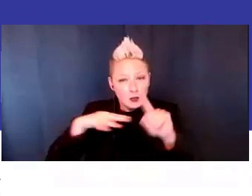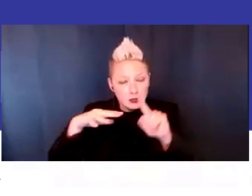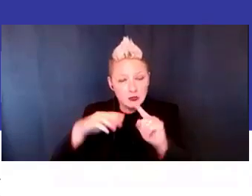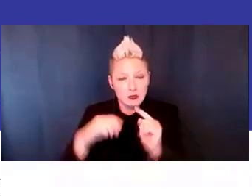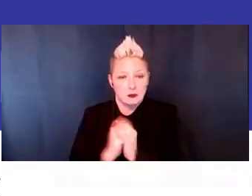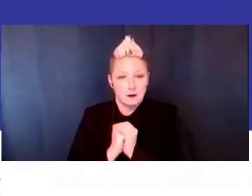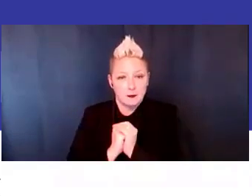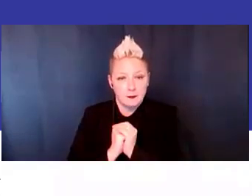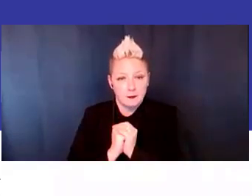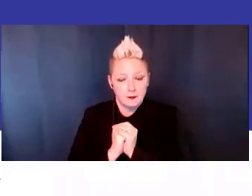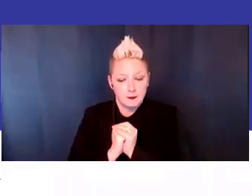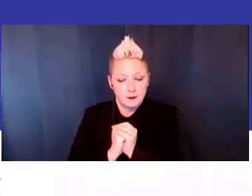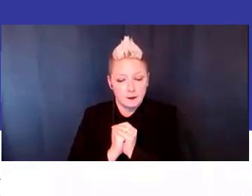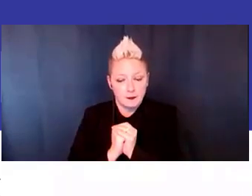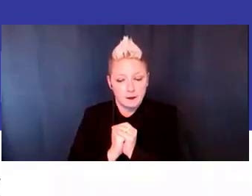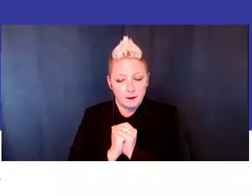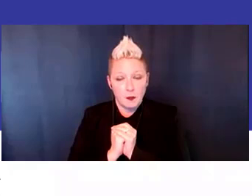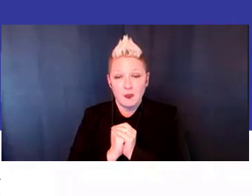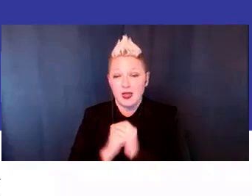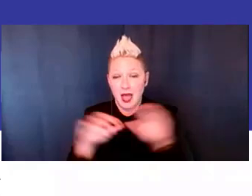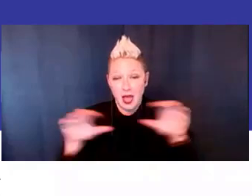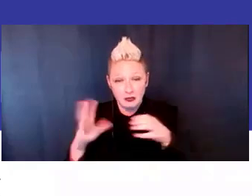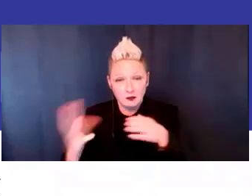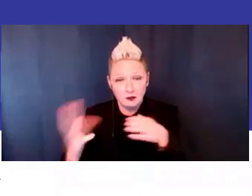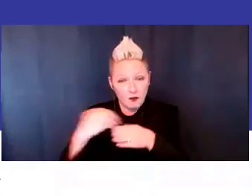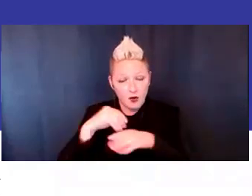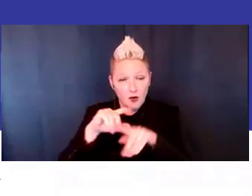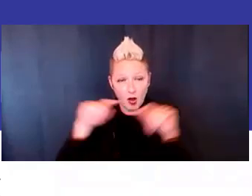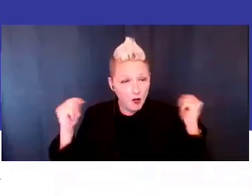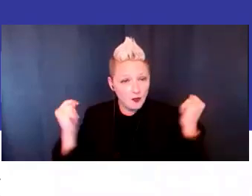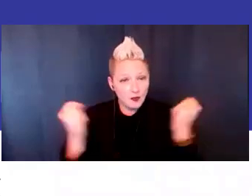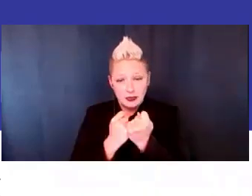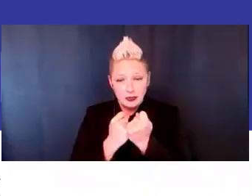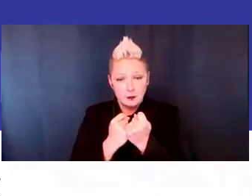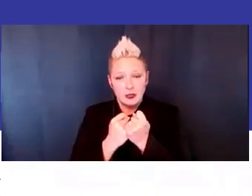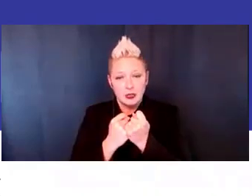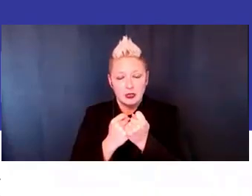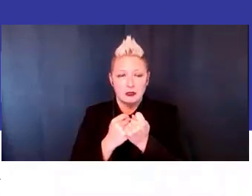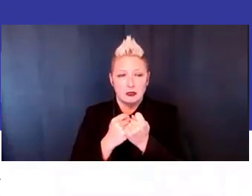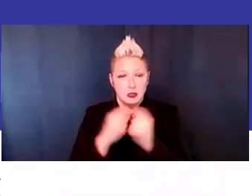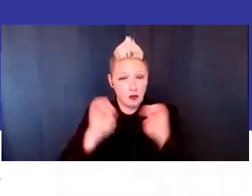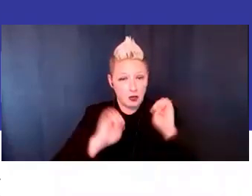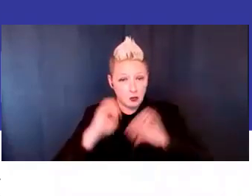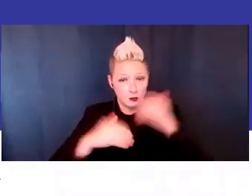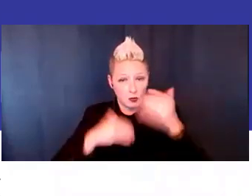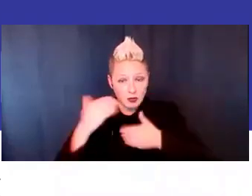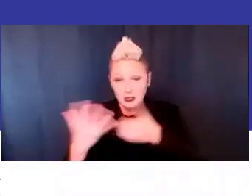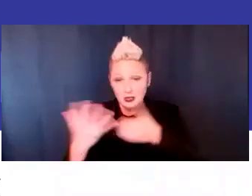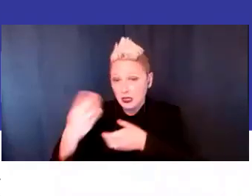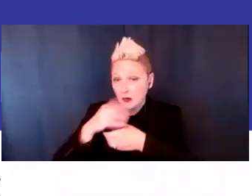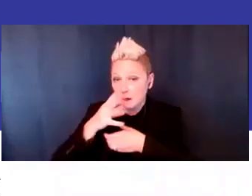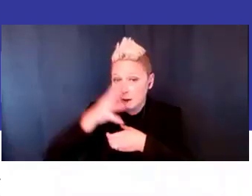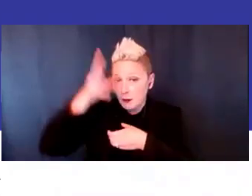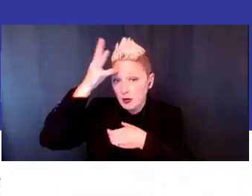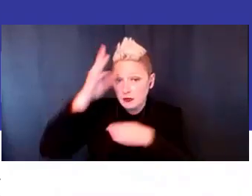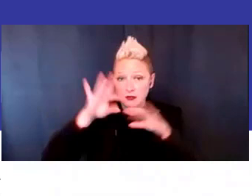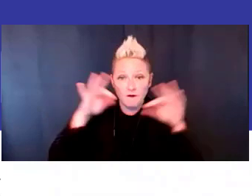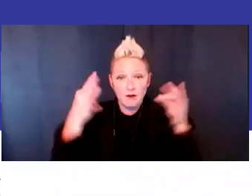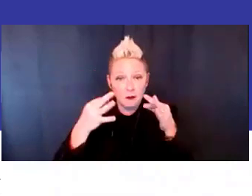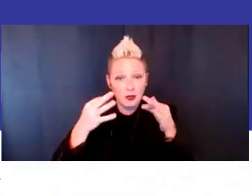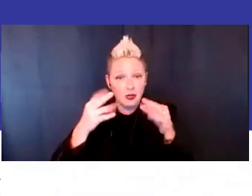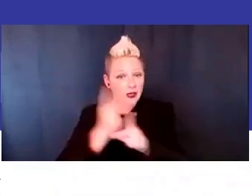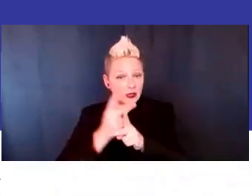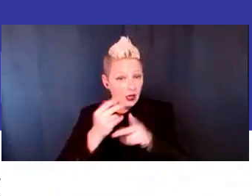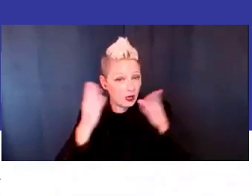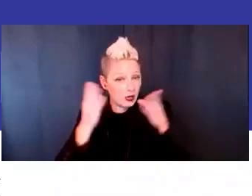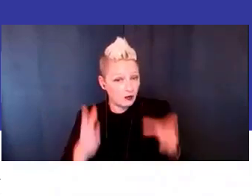actively involve all team members in the evaluation process, including parents, families, and caregivers, when they